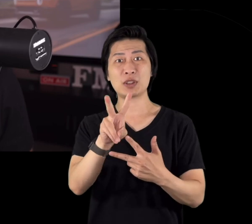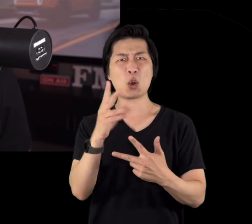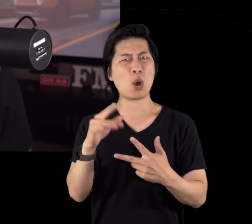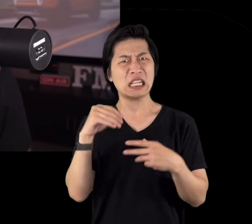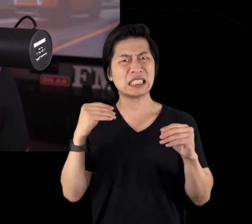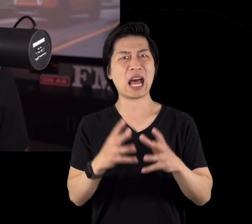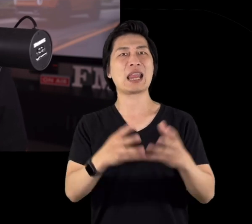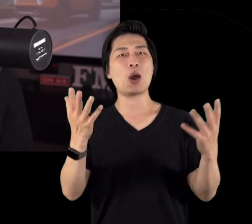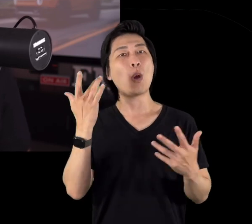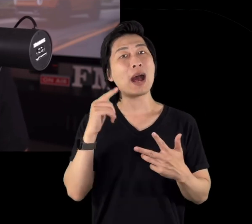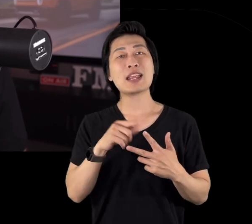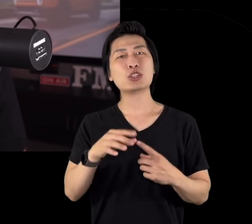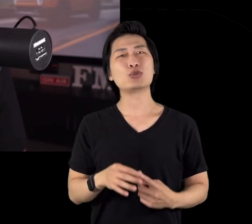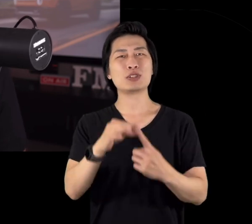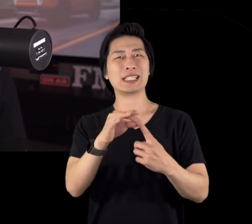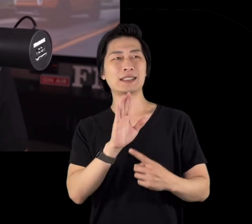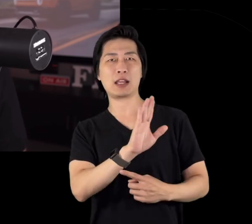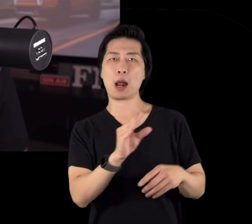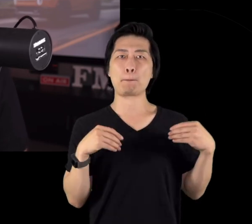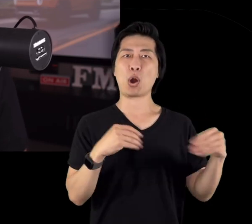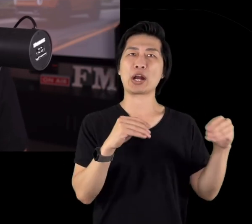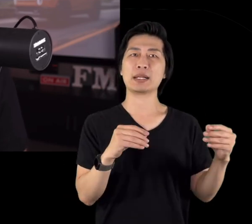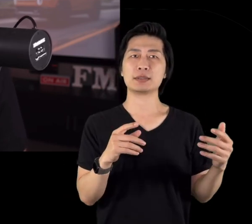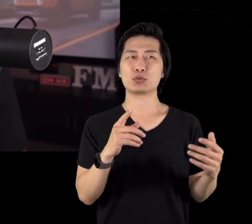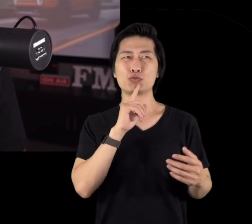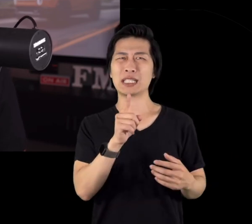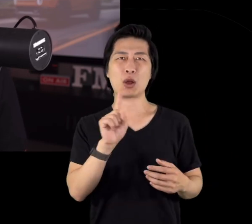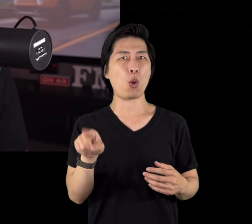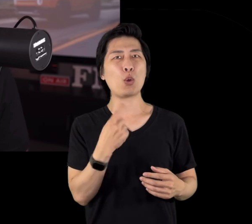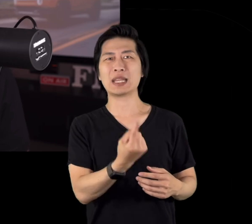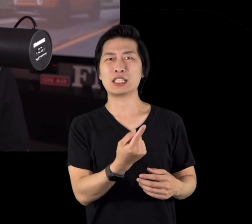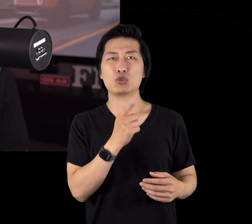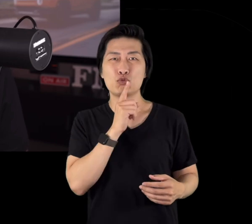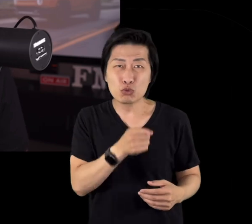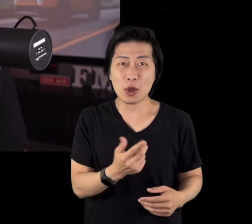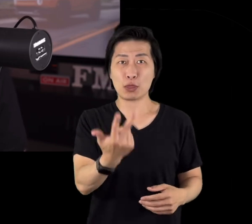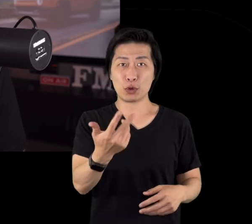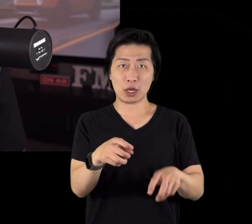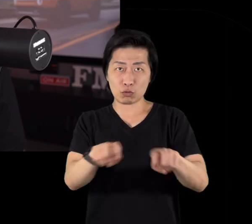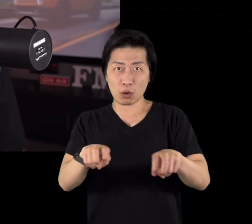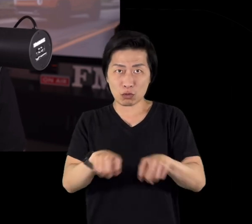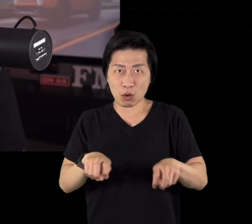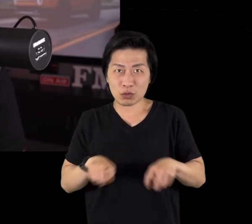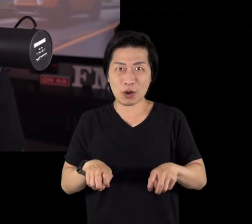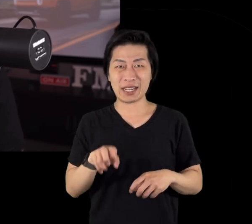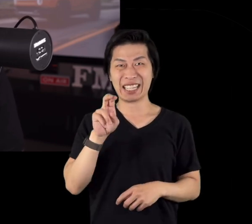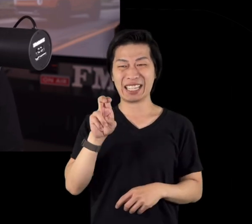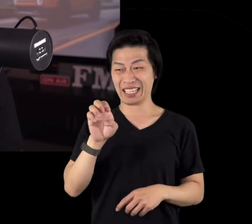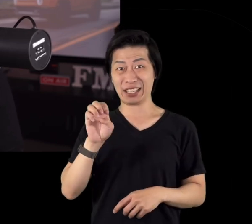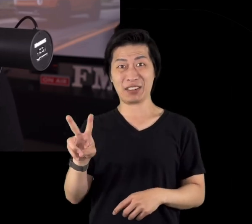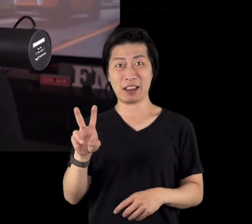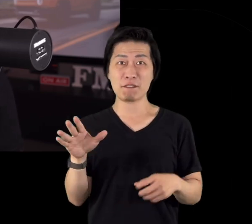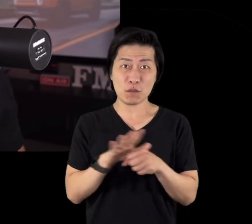those SUVs. And the reason why is because they're in a very unique sort of market where that's really the only true three-row EV